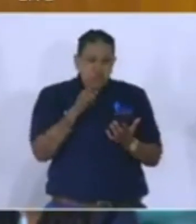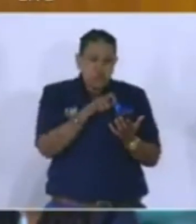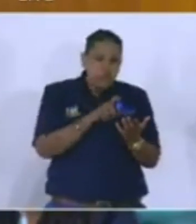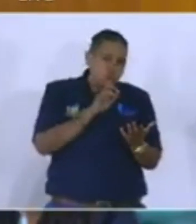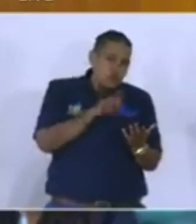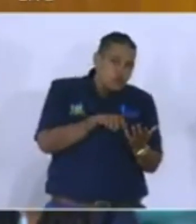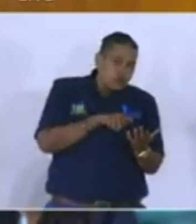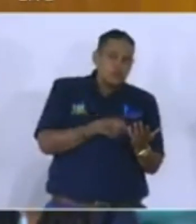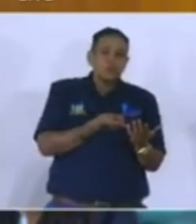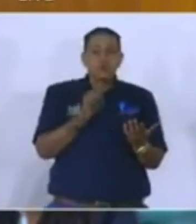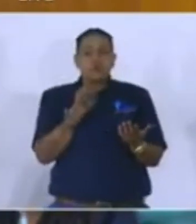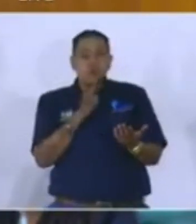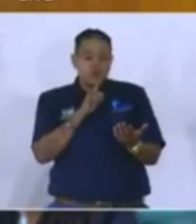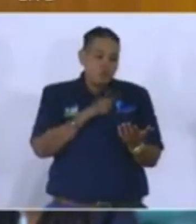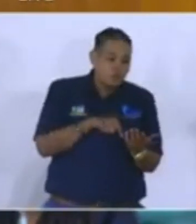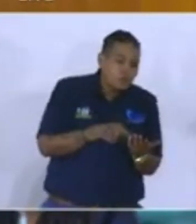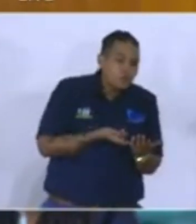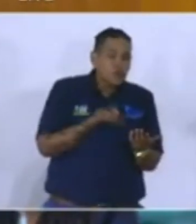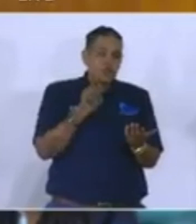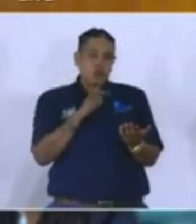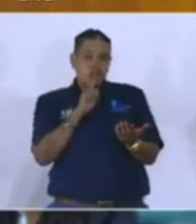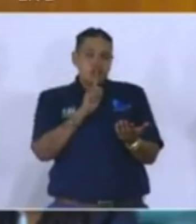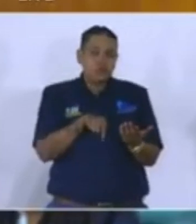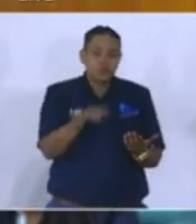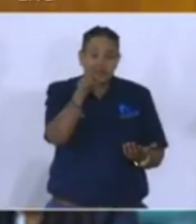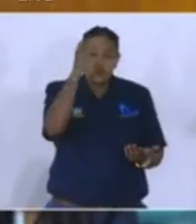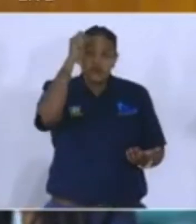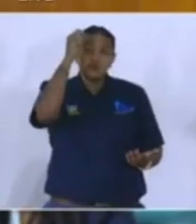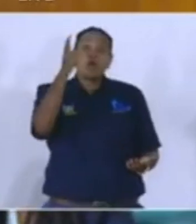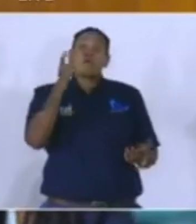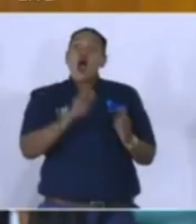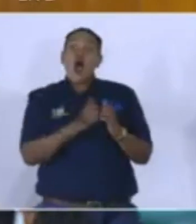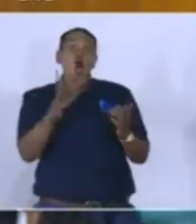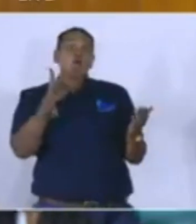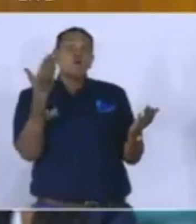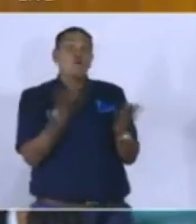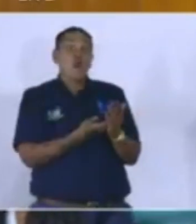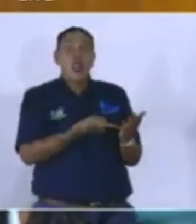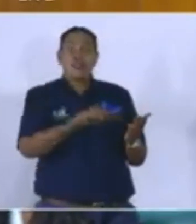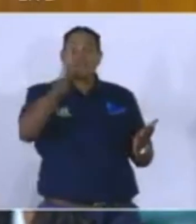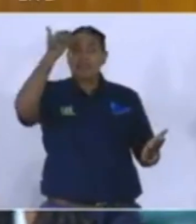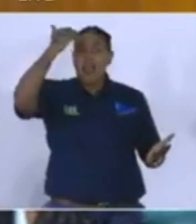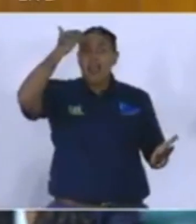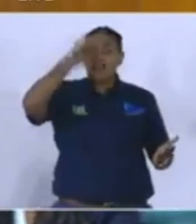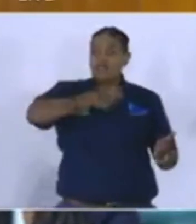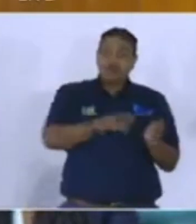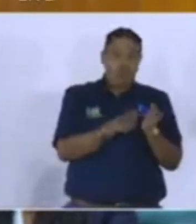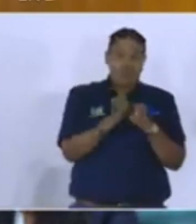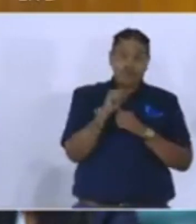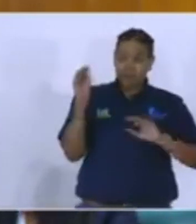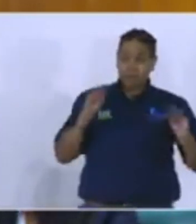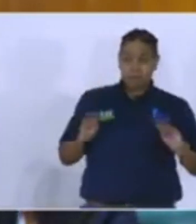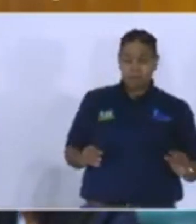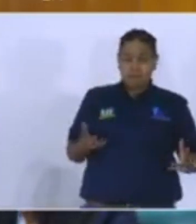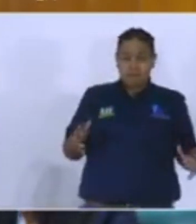be surprised how well structured,